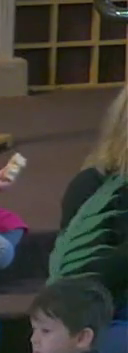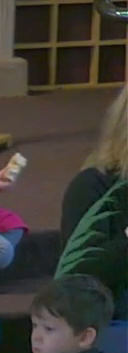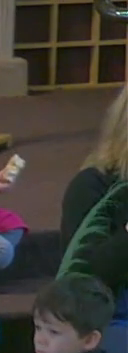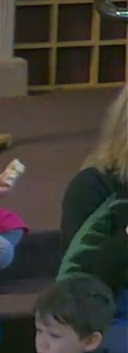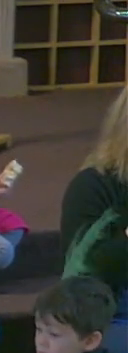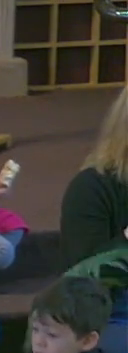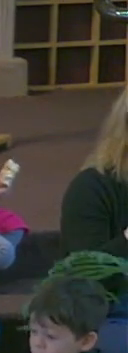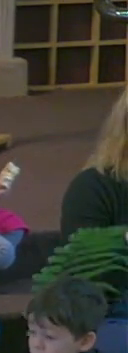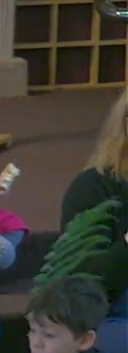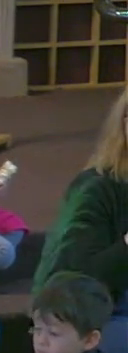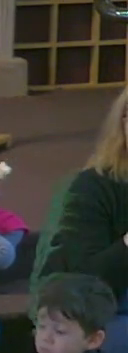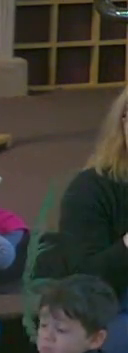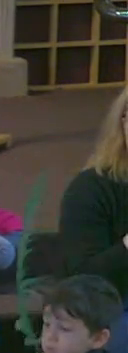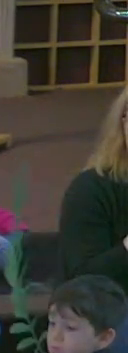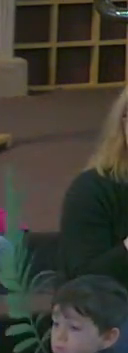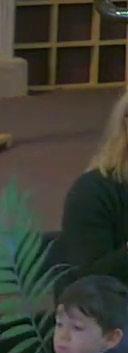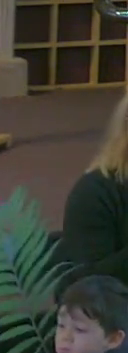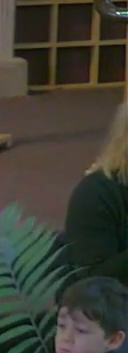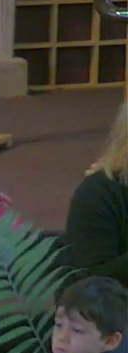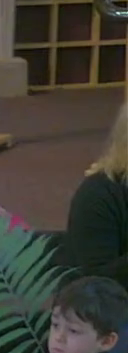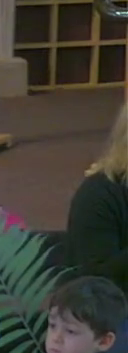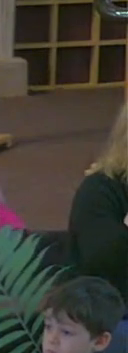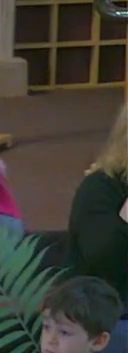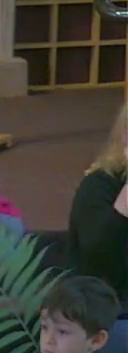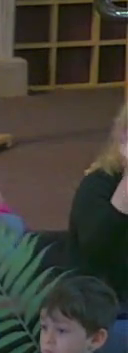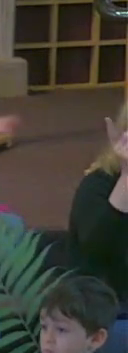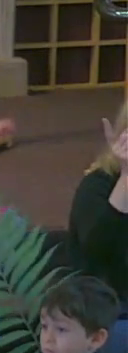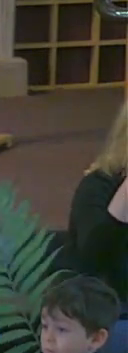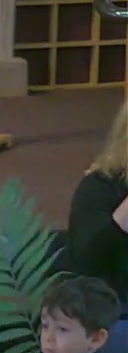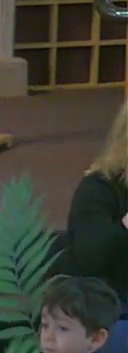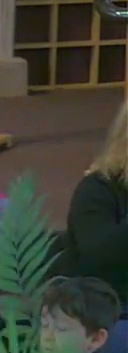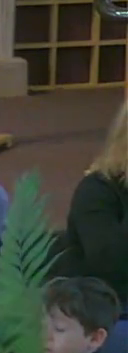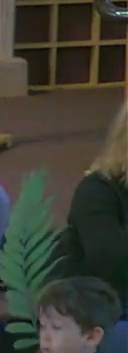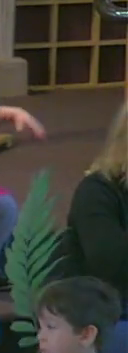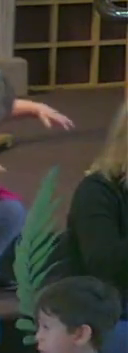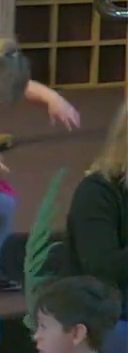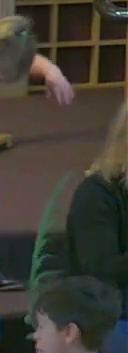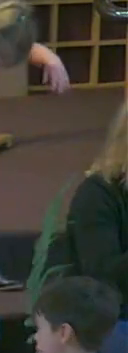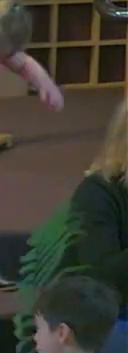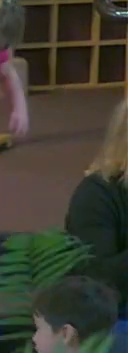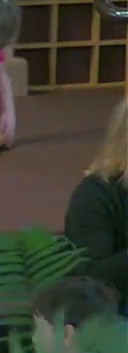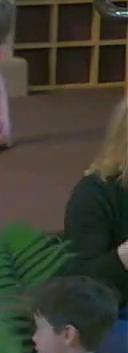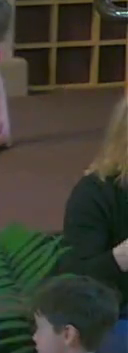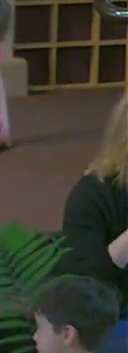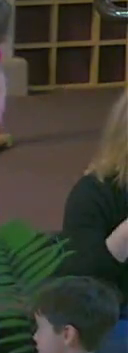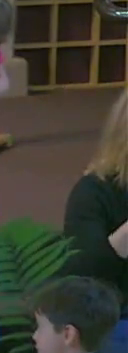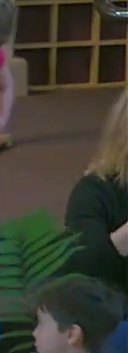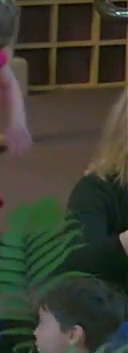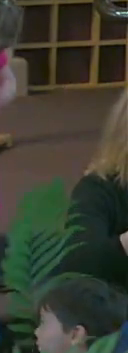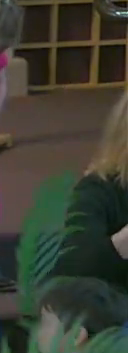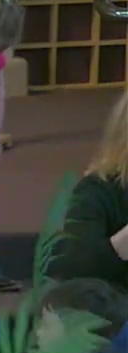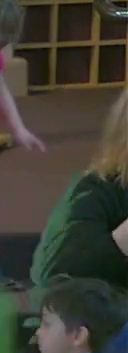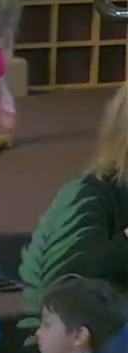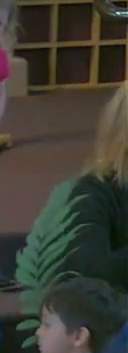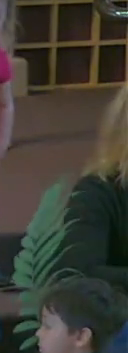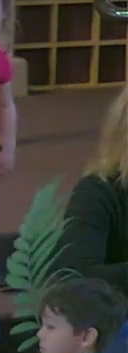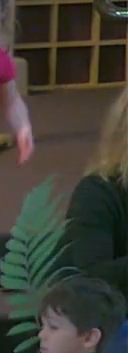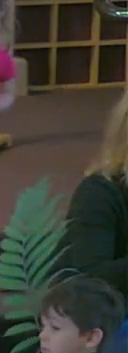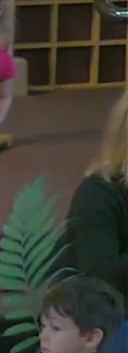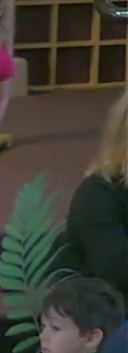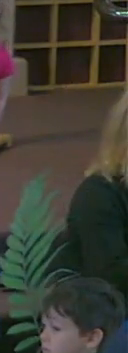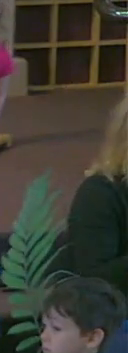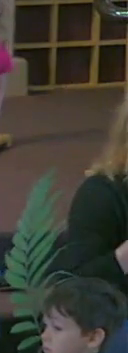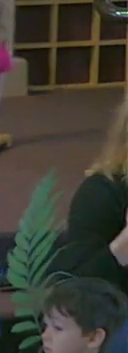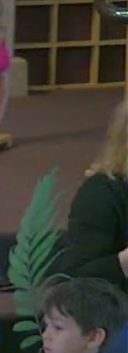I thought this was cool. Ready? He's coming straight to Jerusalem's gate. The folks were excitedly saying, let's get